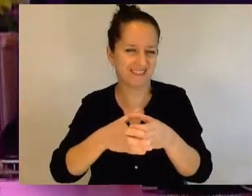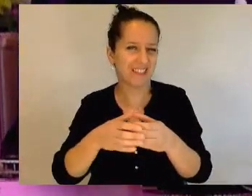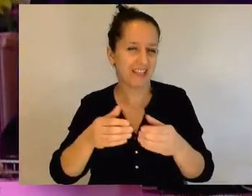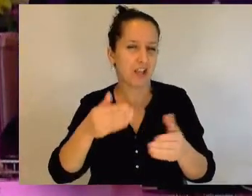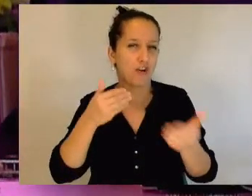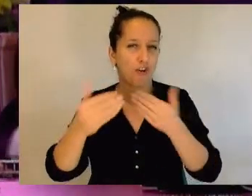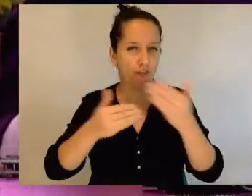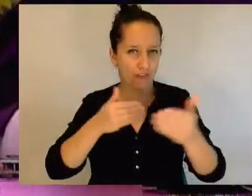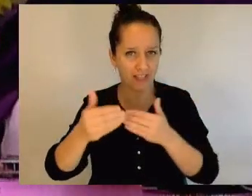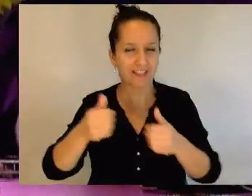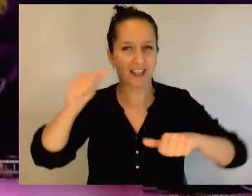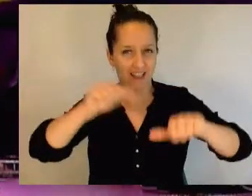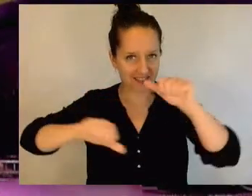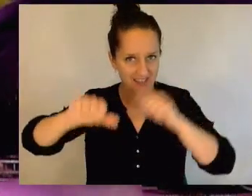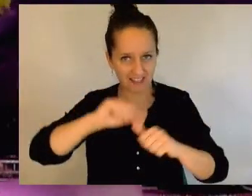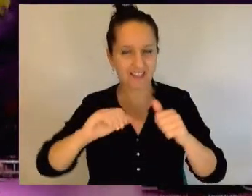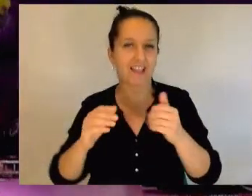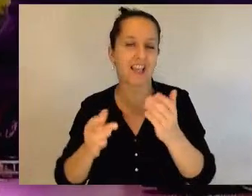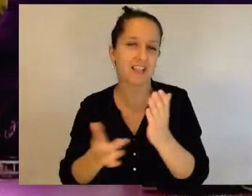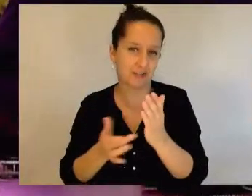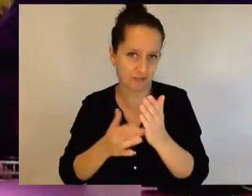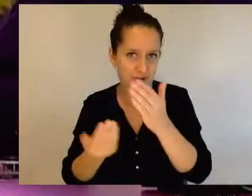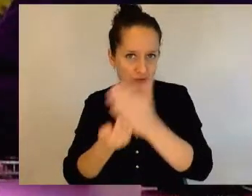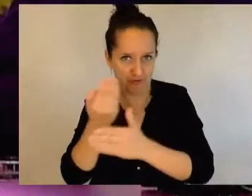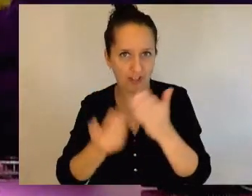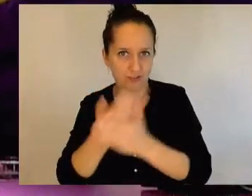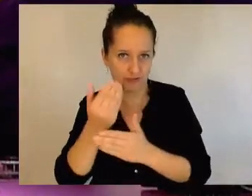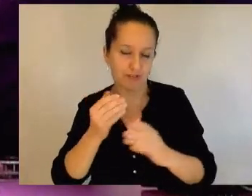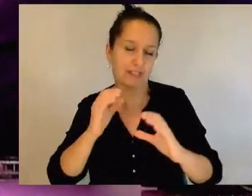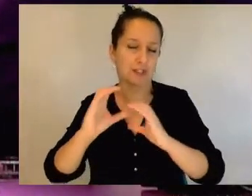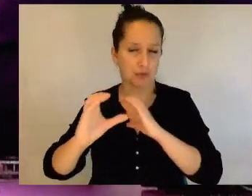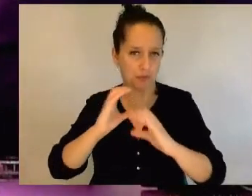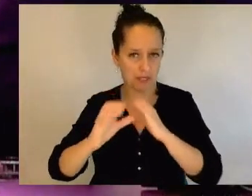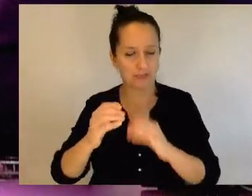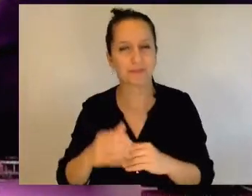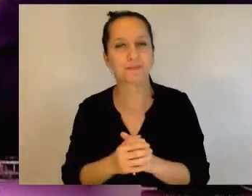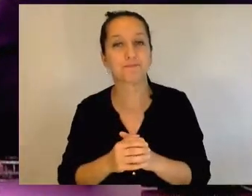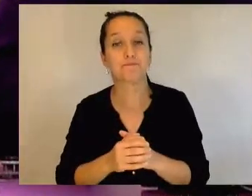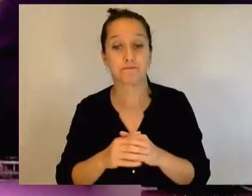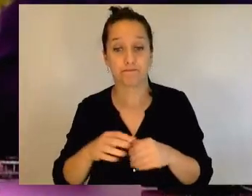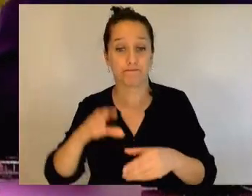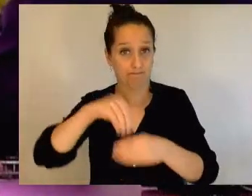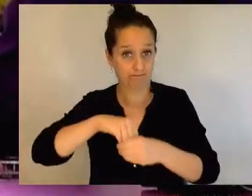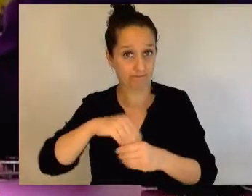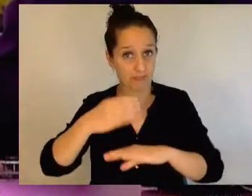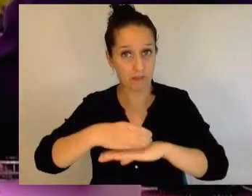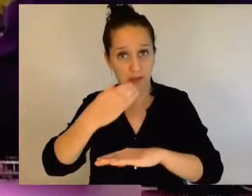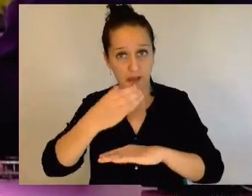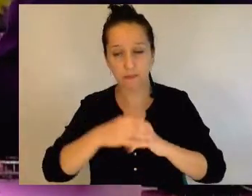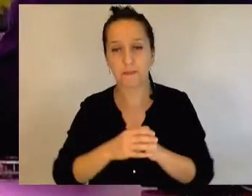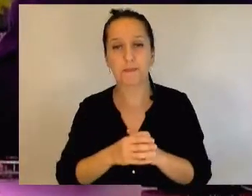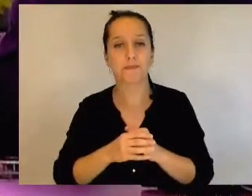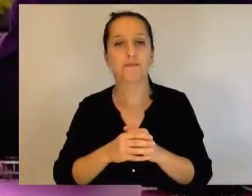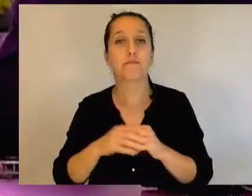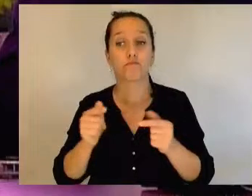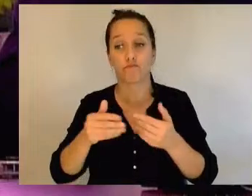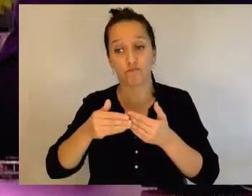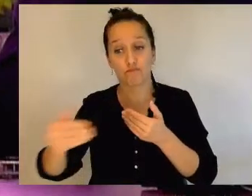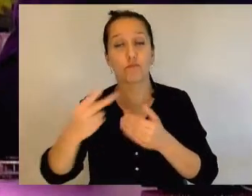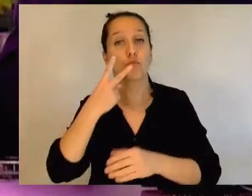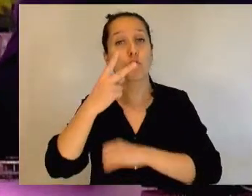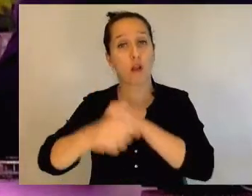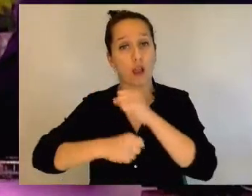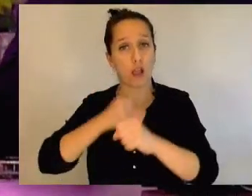Committee of the Conference on Science, Innovation, Technology, and ICTs of ECLAC for